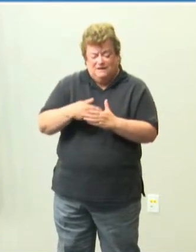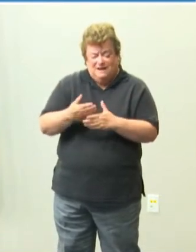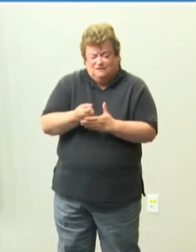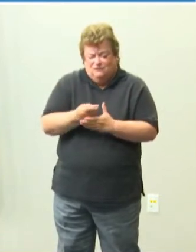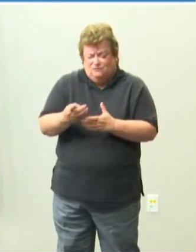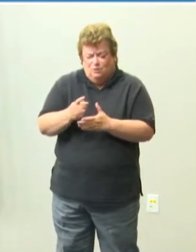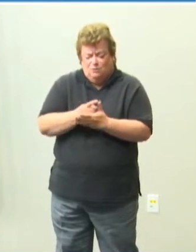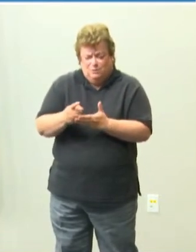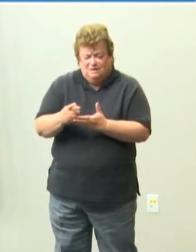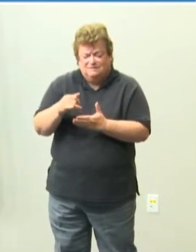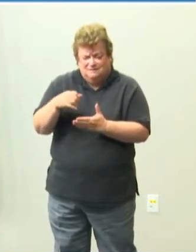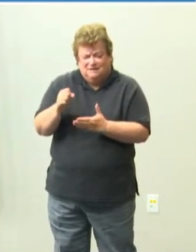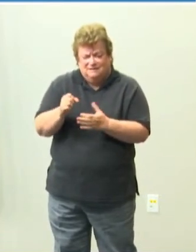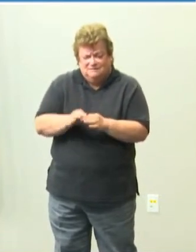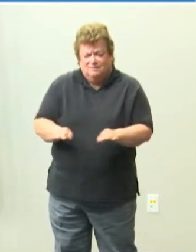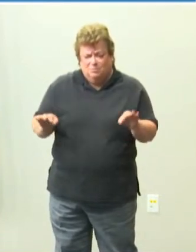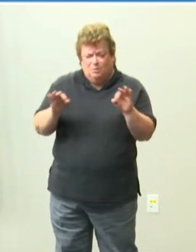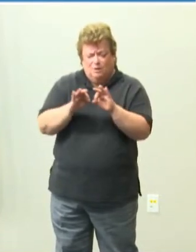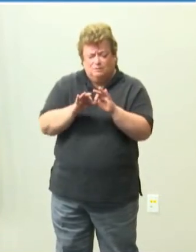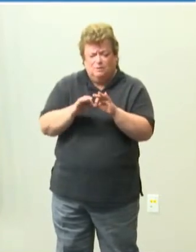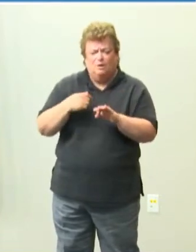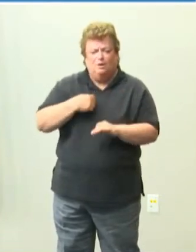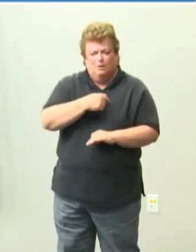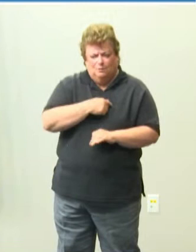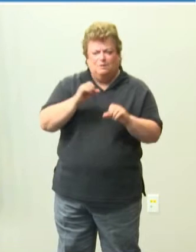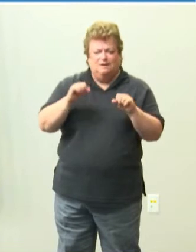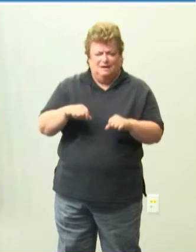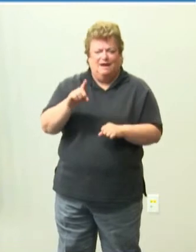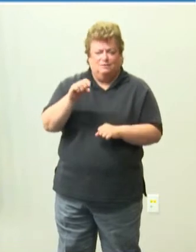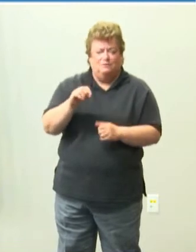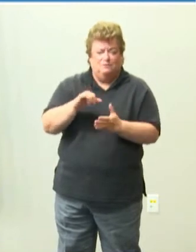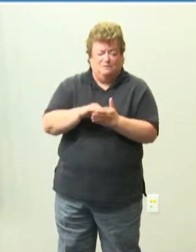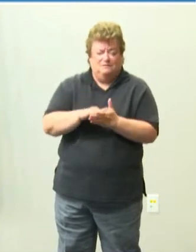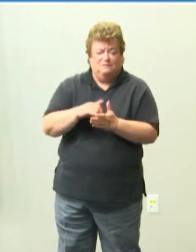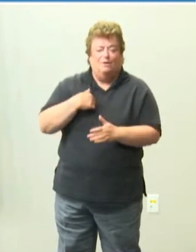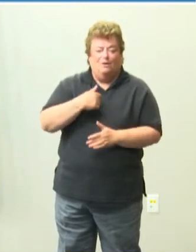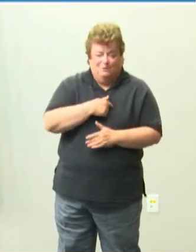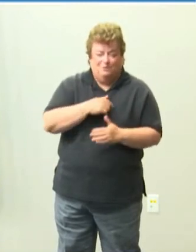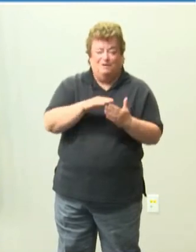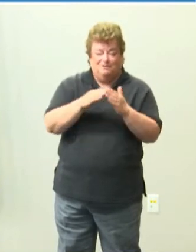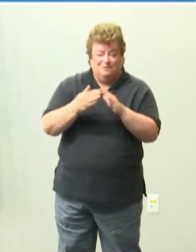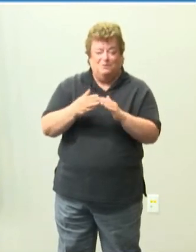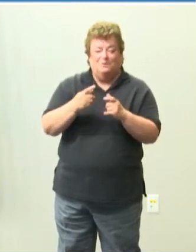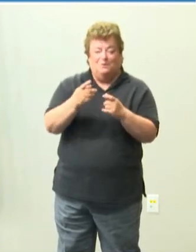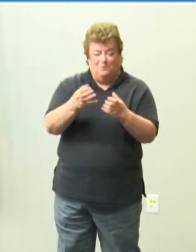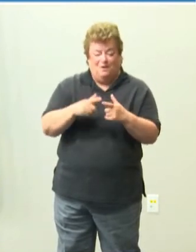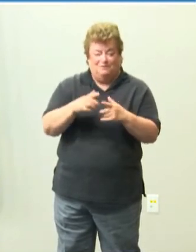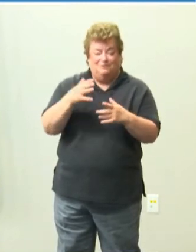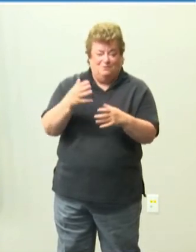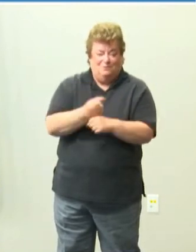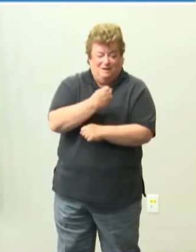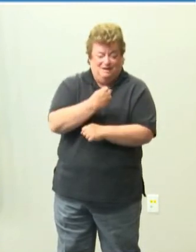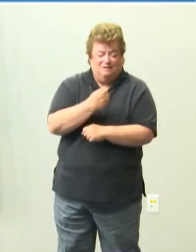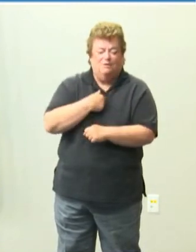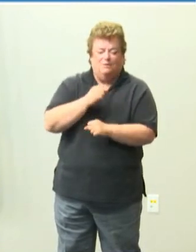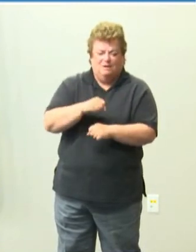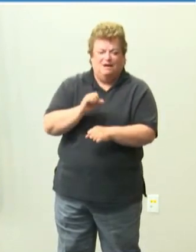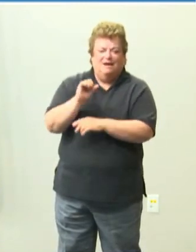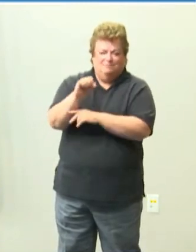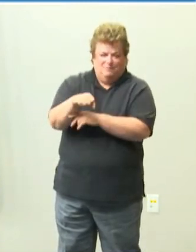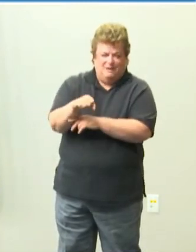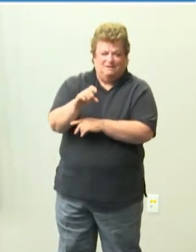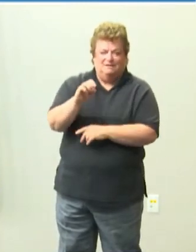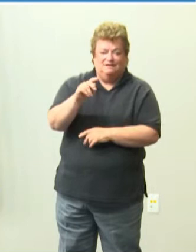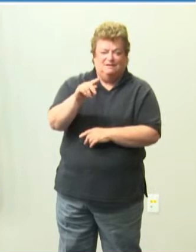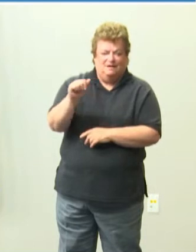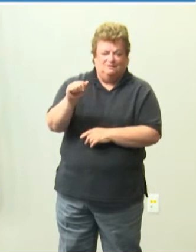news is, we can do this. We are a community that likes to win, and together we will beat the Delta variant. Here now, with